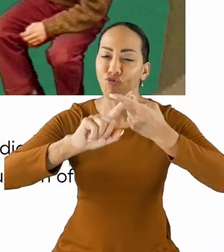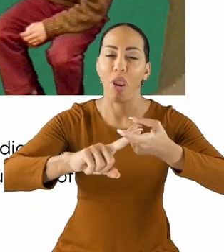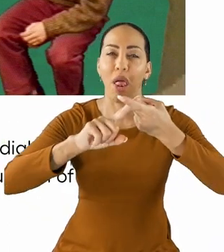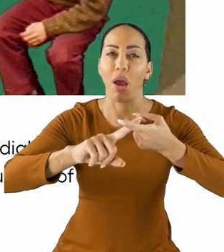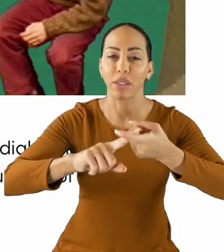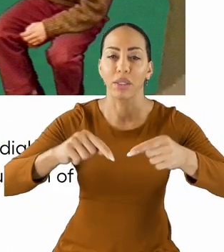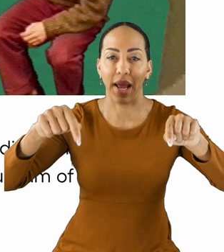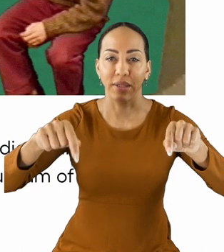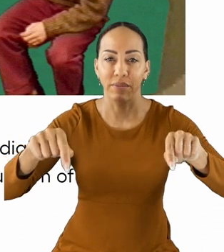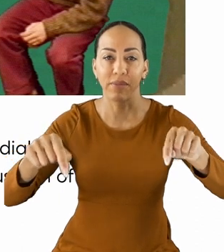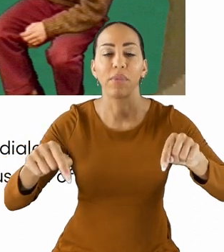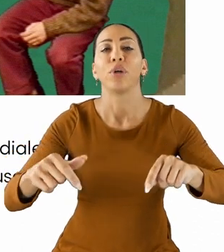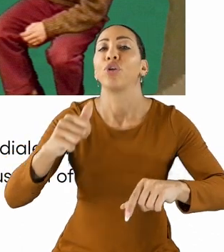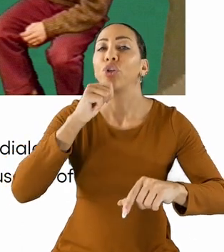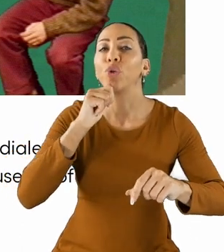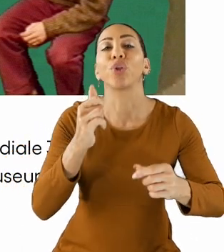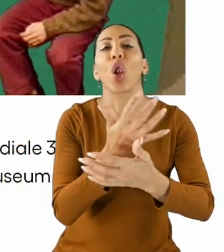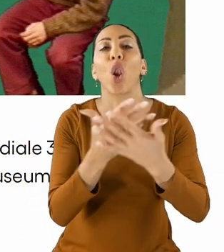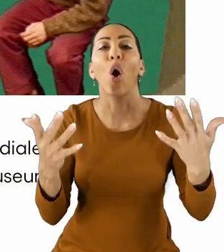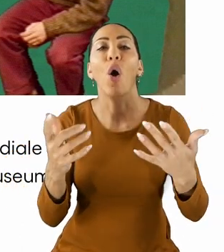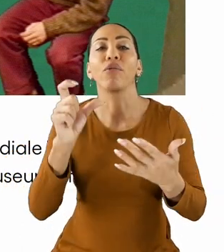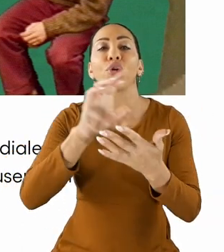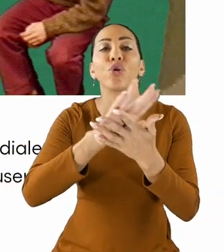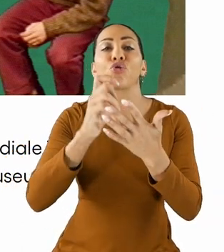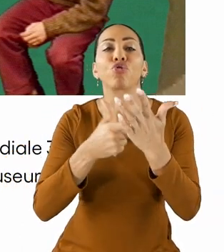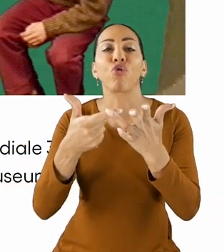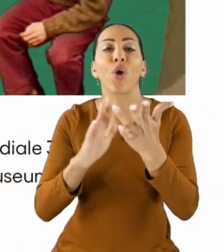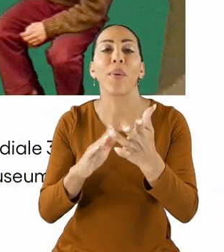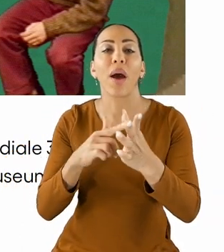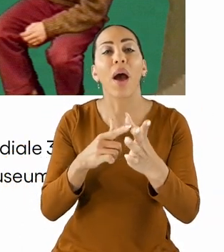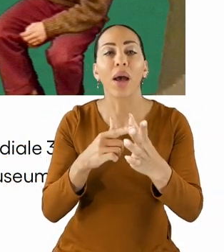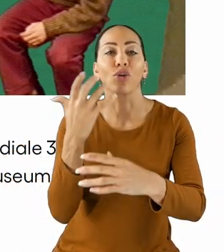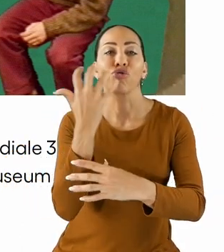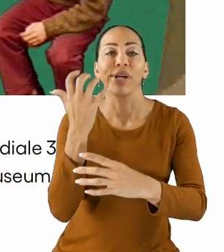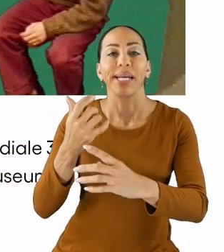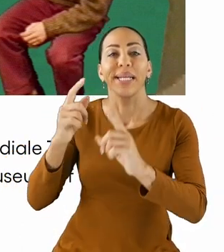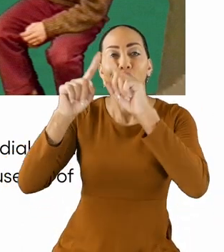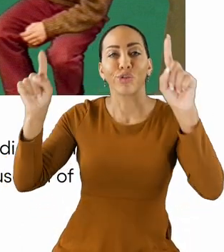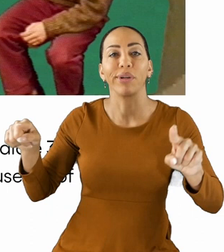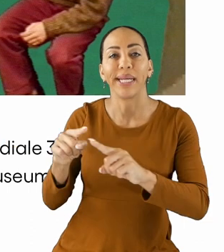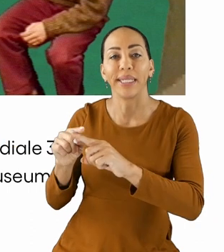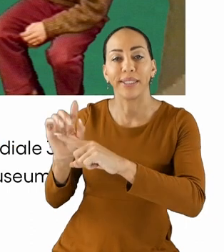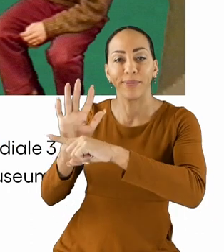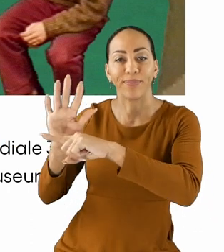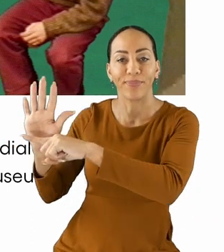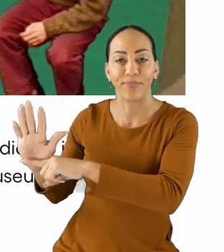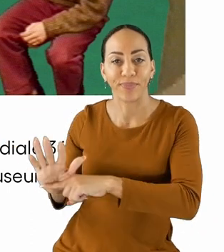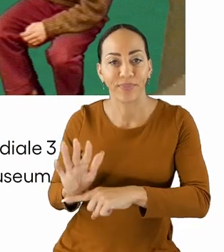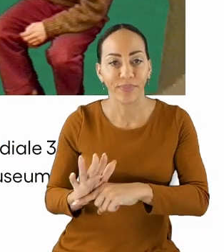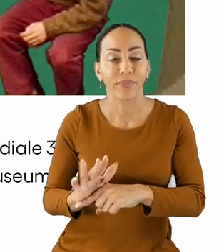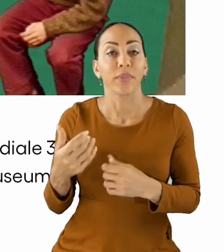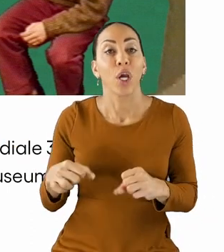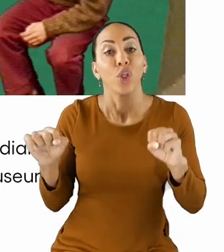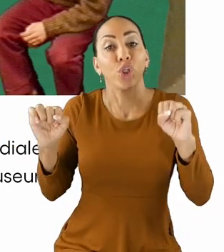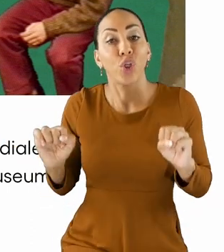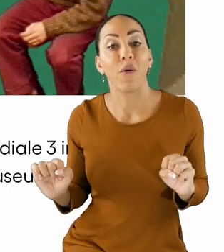the installation by replacing it with a system of live chroma keying between two video screens in two remote locations. The screens on